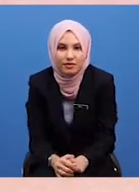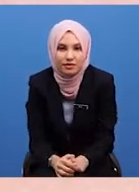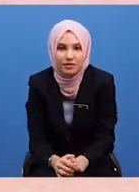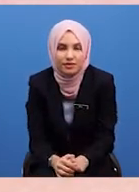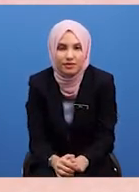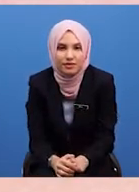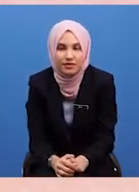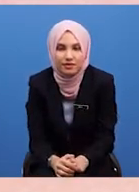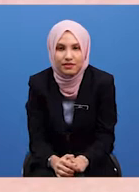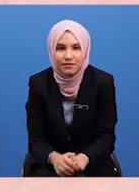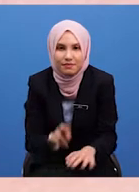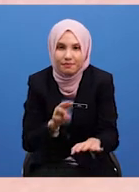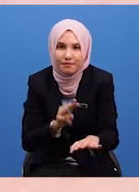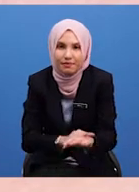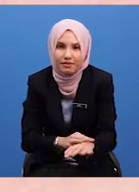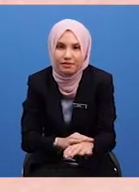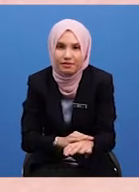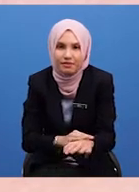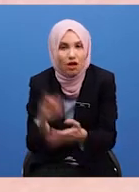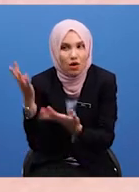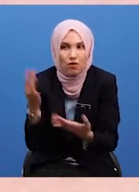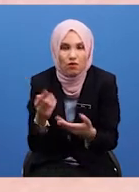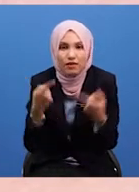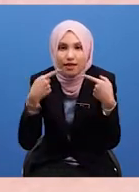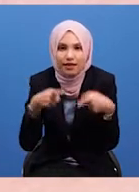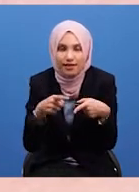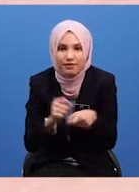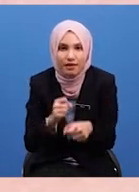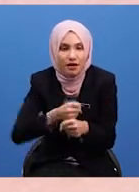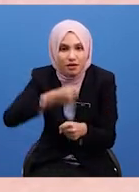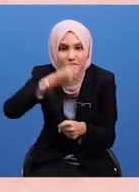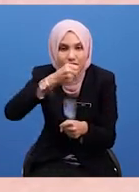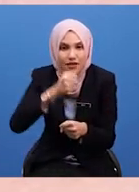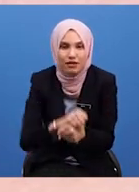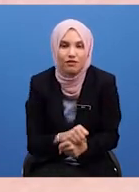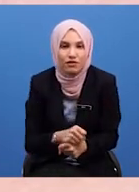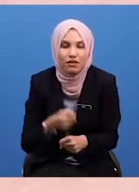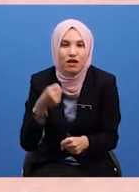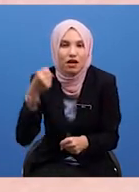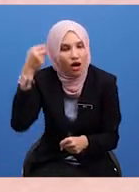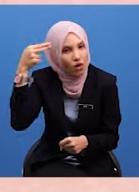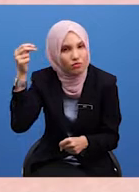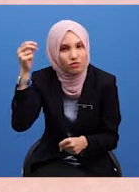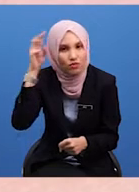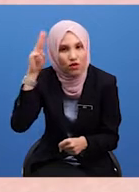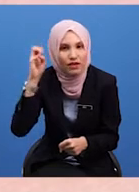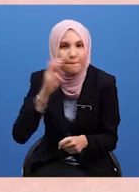especially when Lynn awaits for the announcement of the winner for the Holmes Watkins medal.